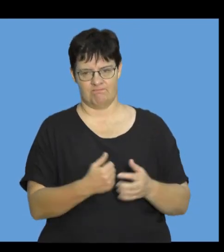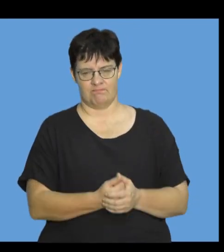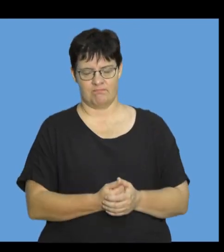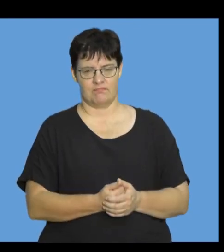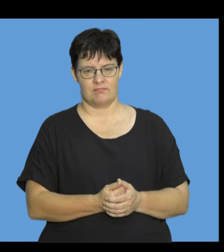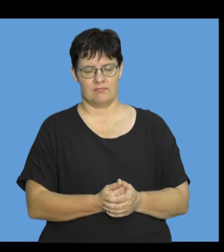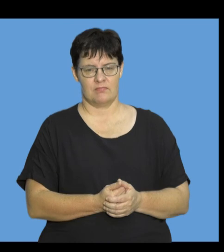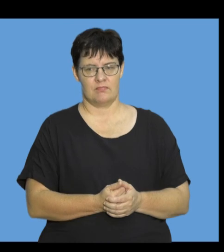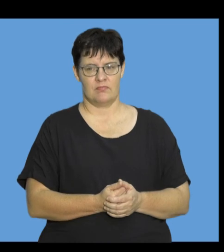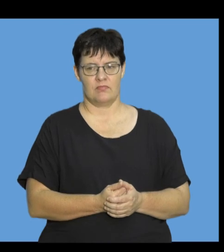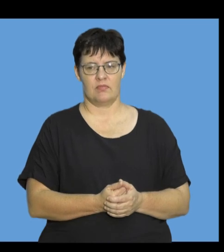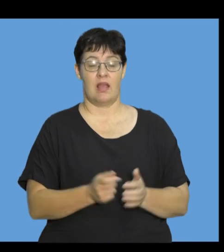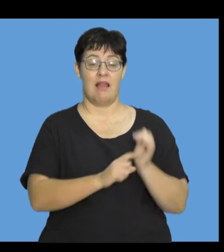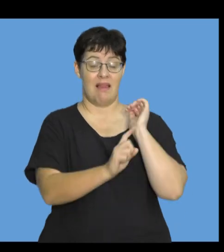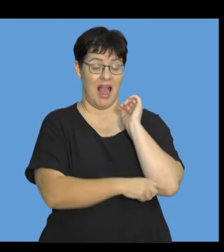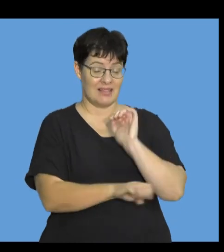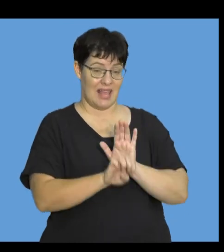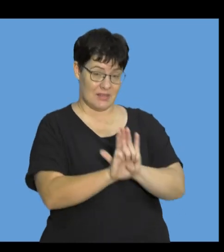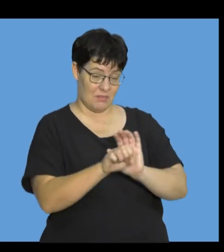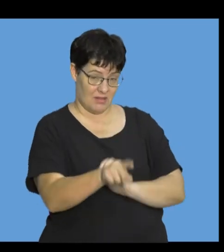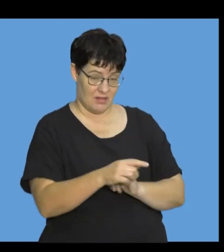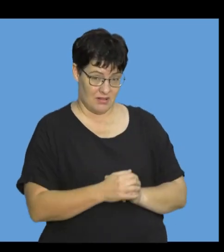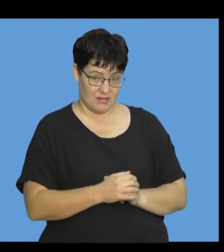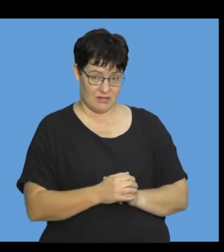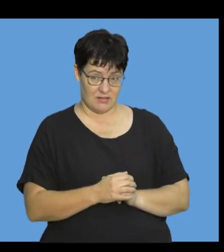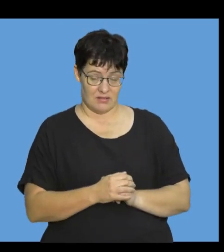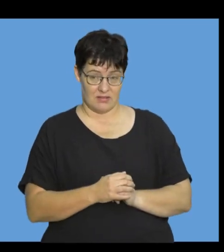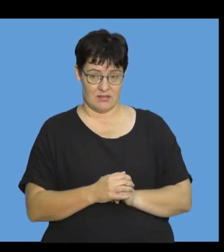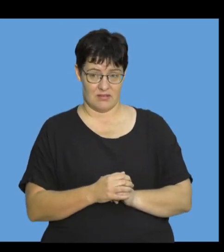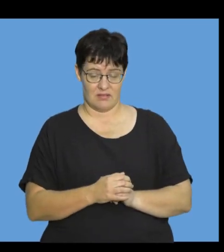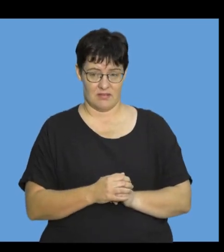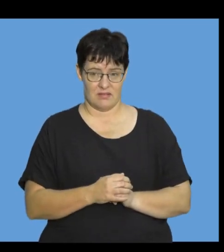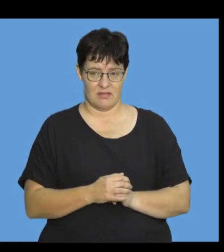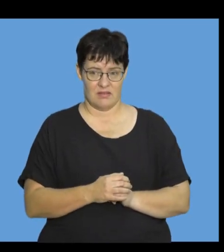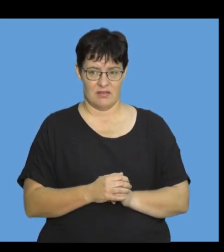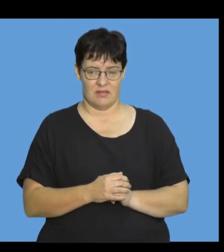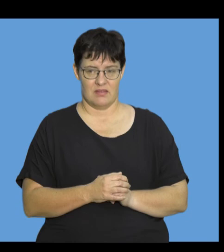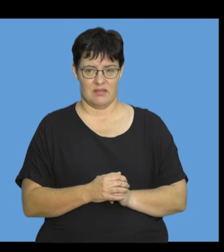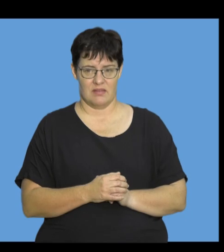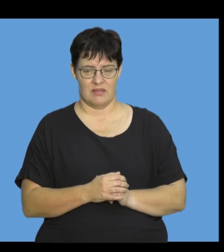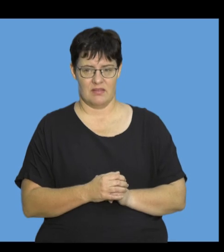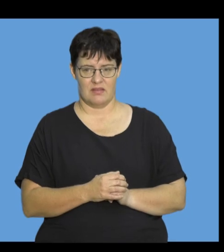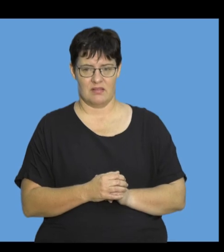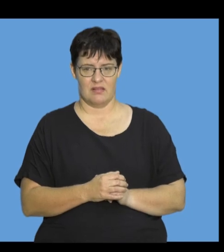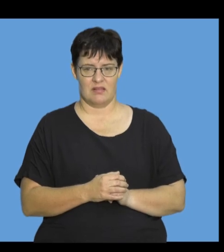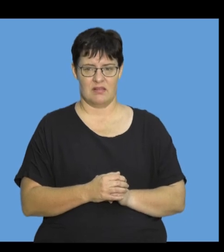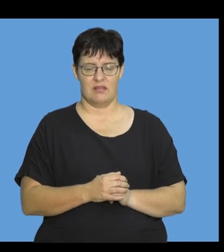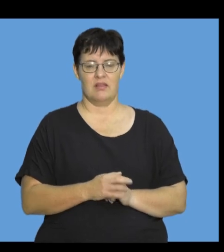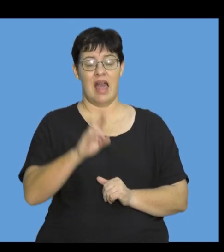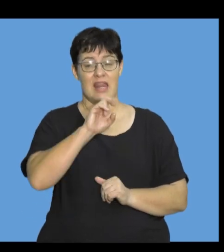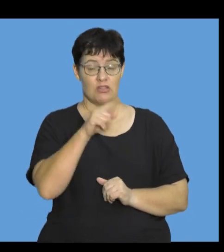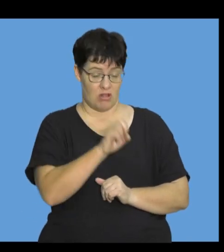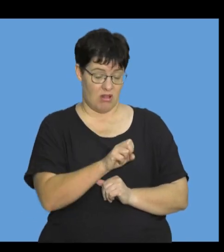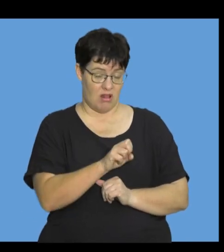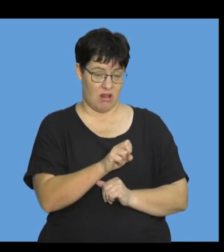solution. Now, the last example now, which involves the concept of